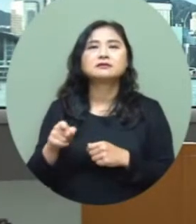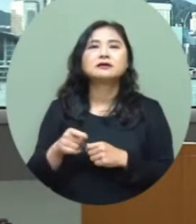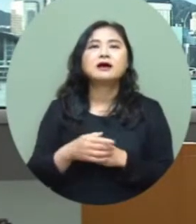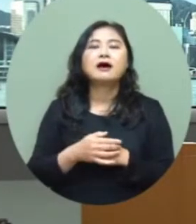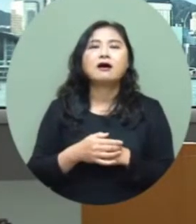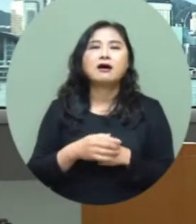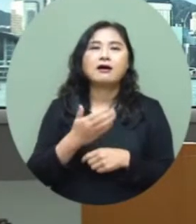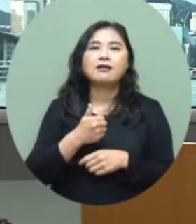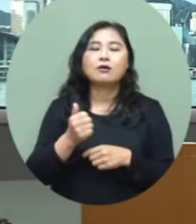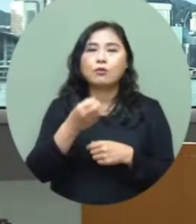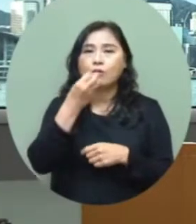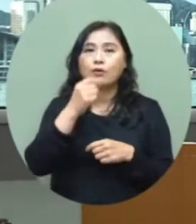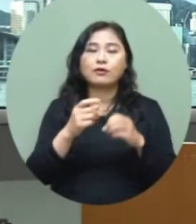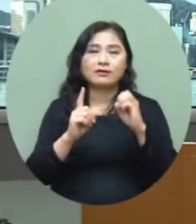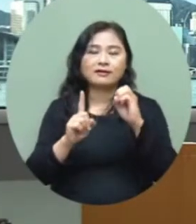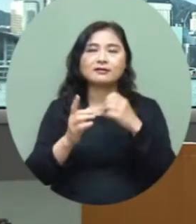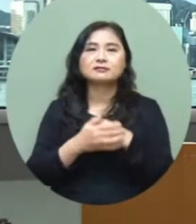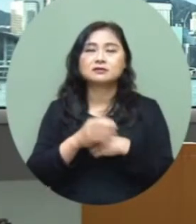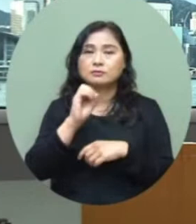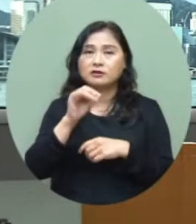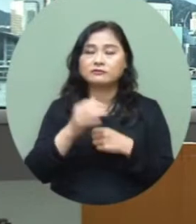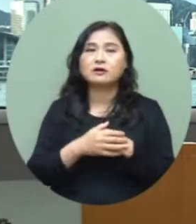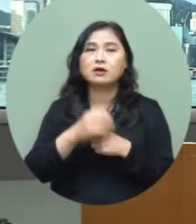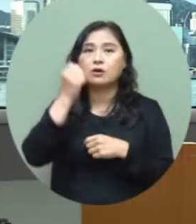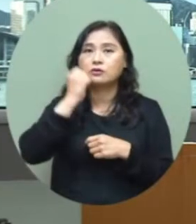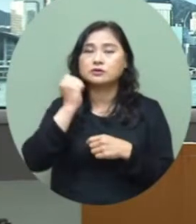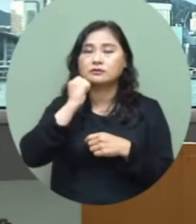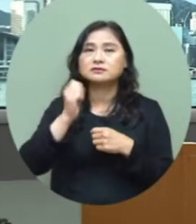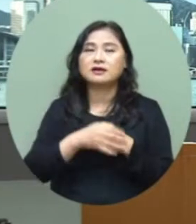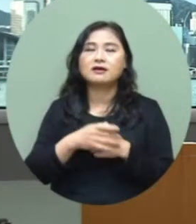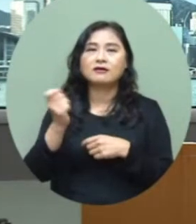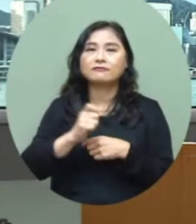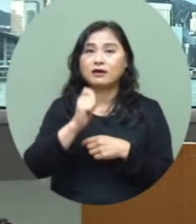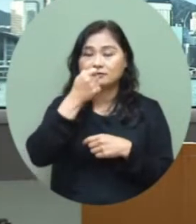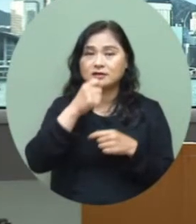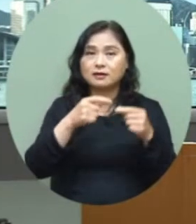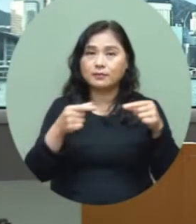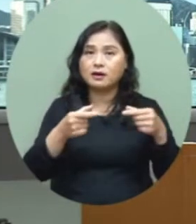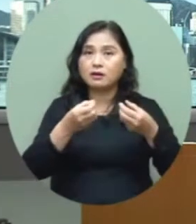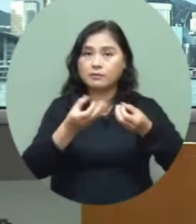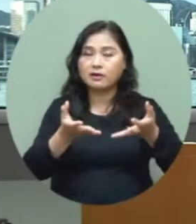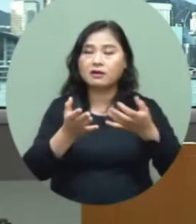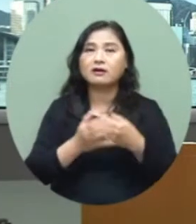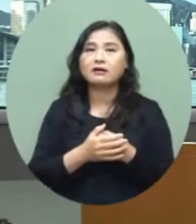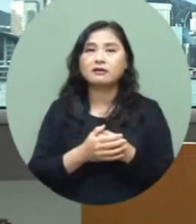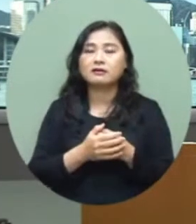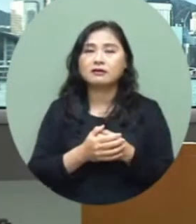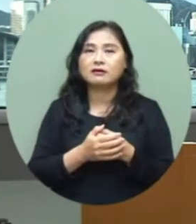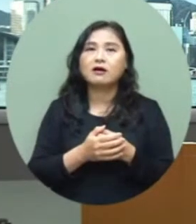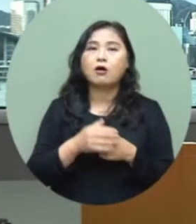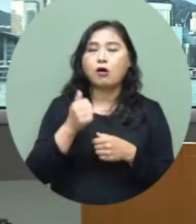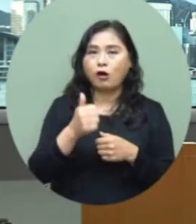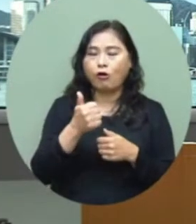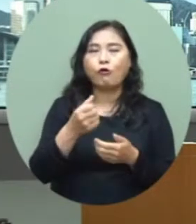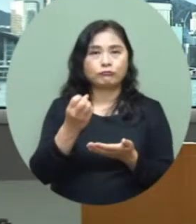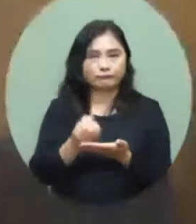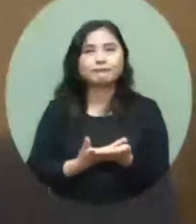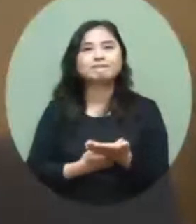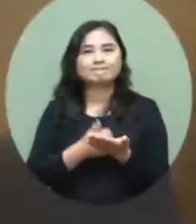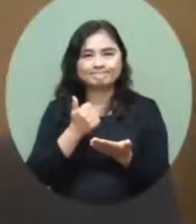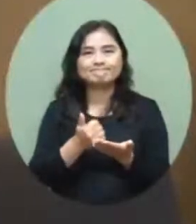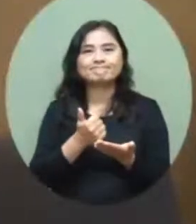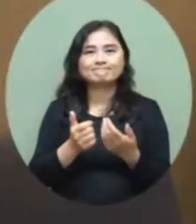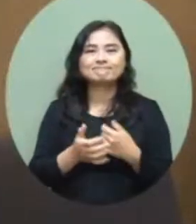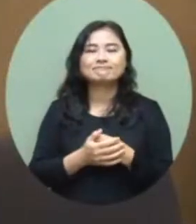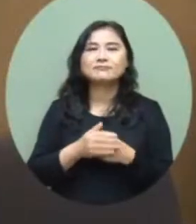I'm from Hong Kong 01. My first question, distribution of RAT kits to elderly people is a